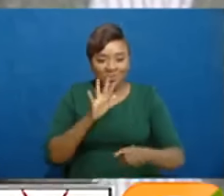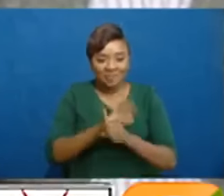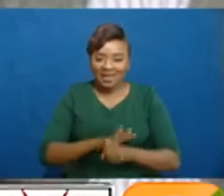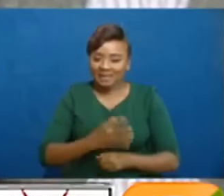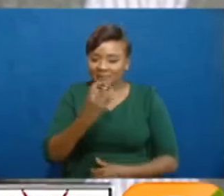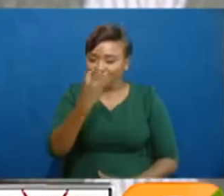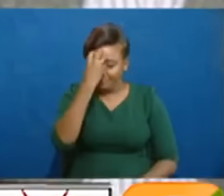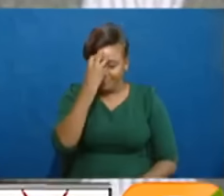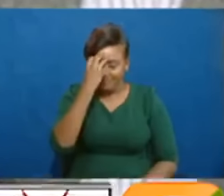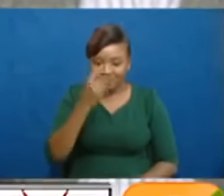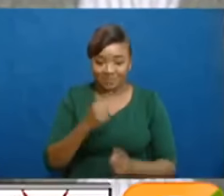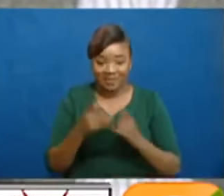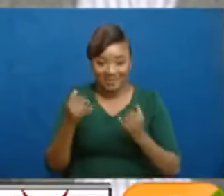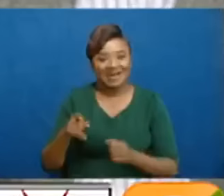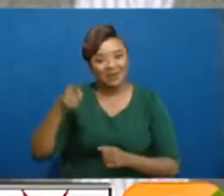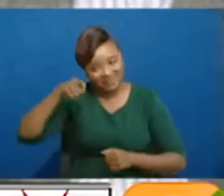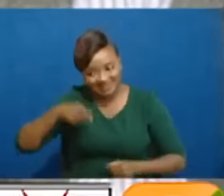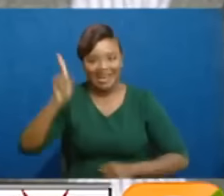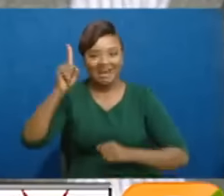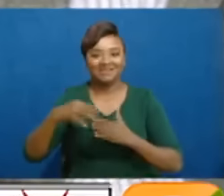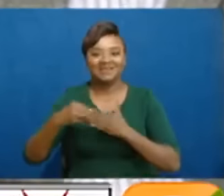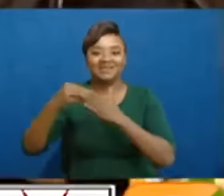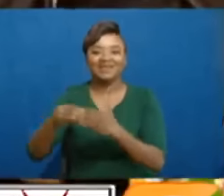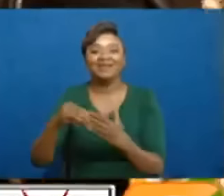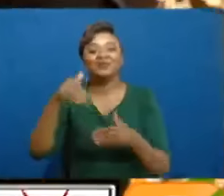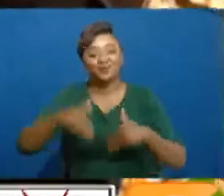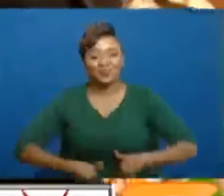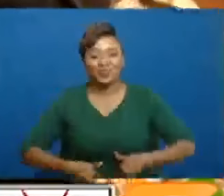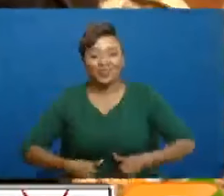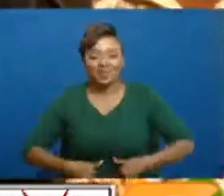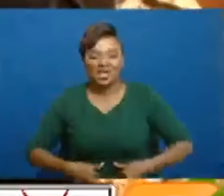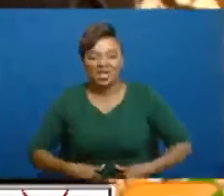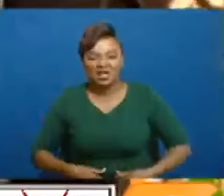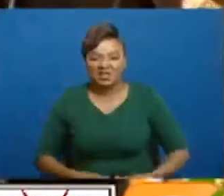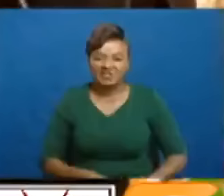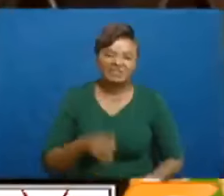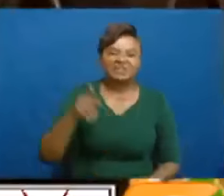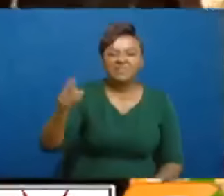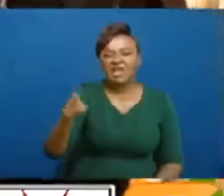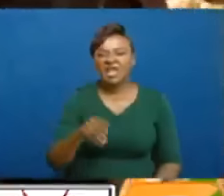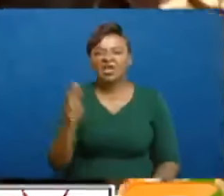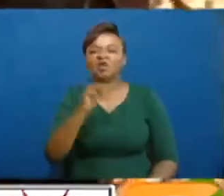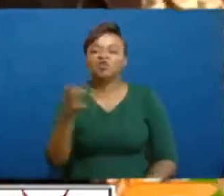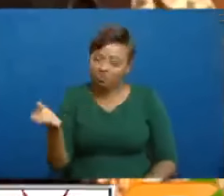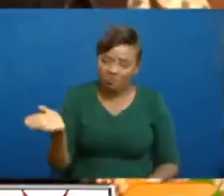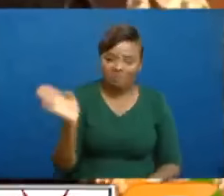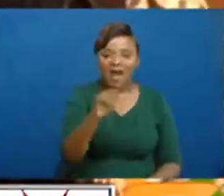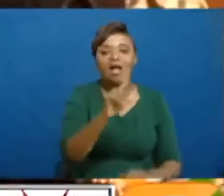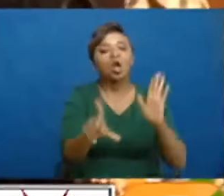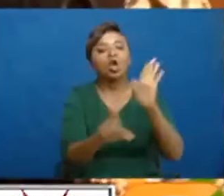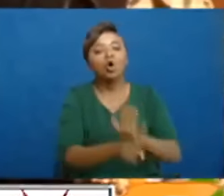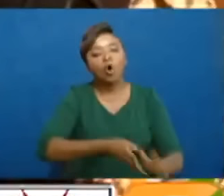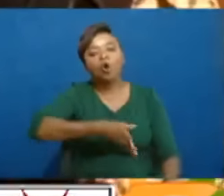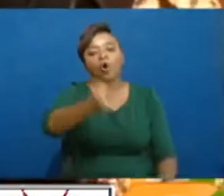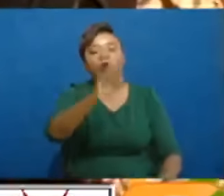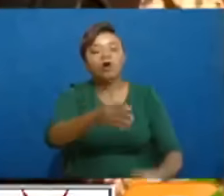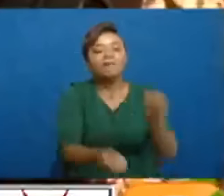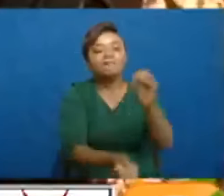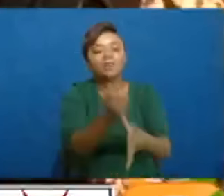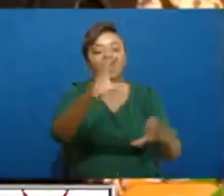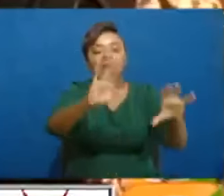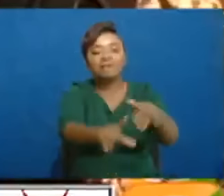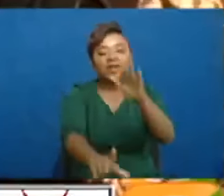headed to the youth ministry, if cleared by Parliament. Ona watu, lakini Murkomen asema rudi field ya law. Enda unda law, farm